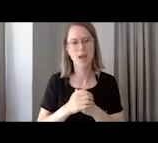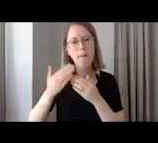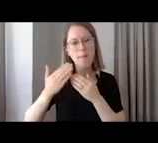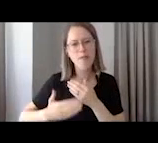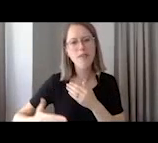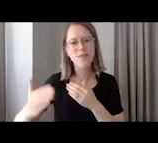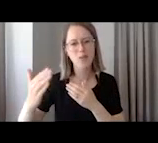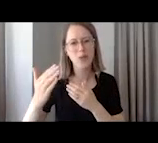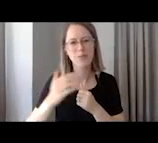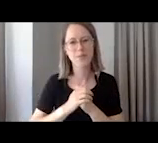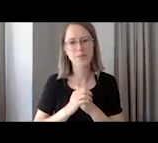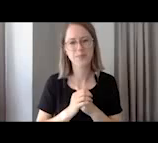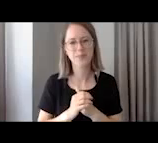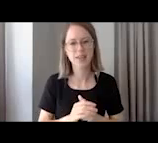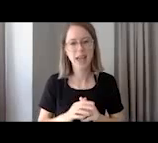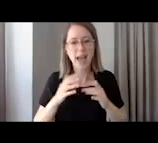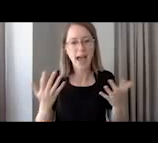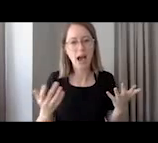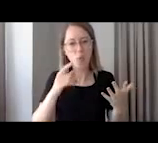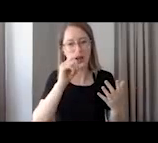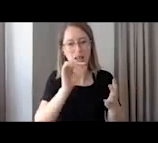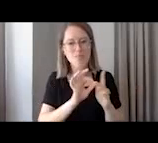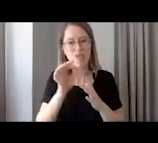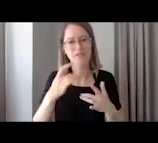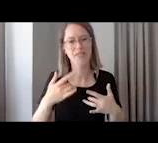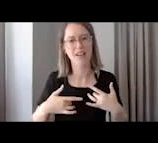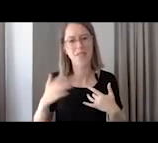and yeah, how we can just improve the lives of all